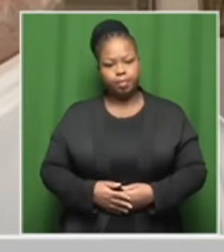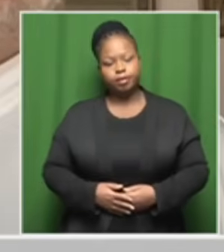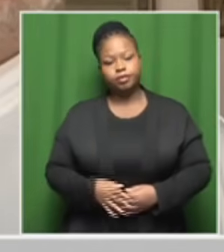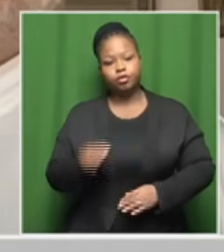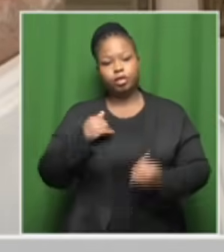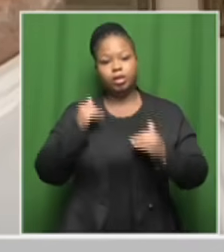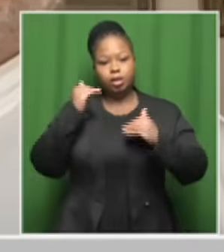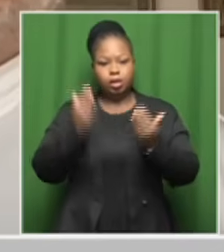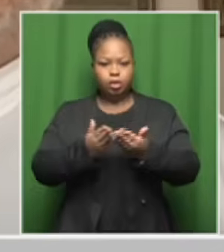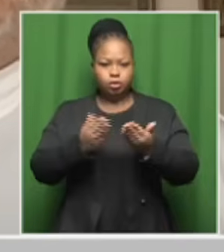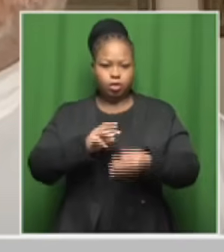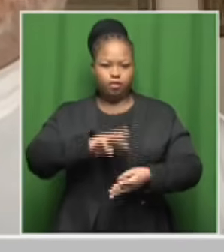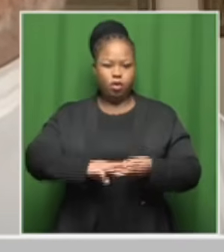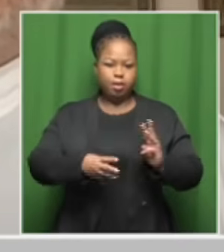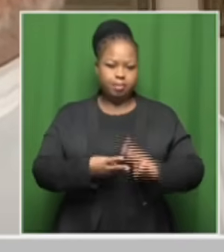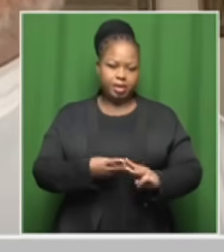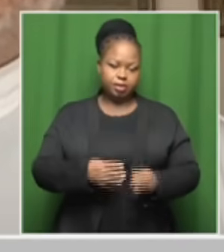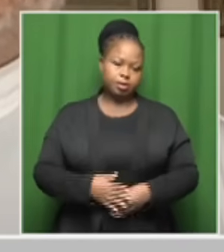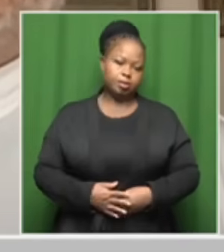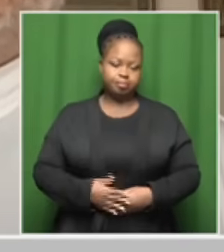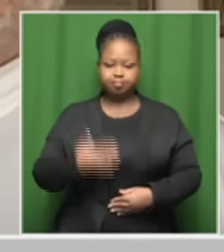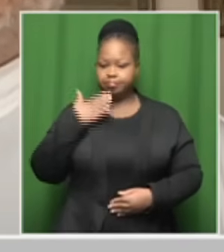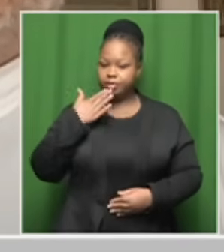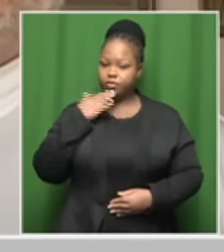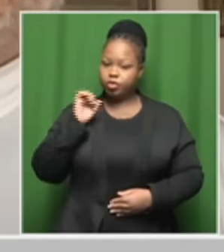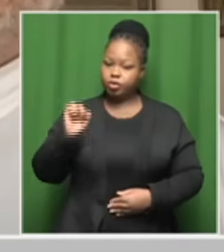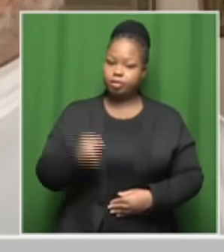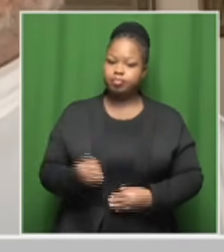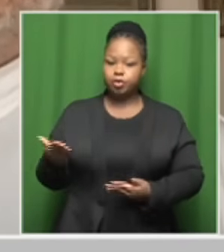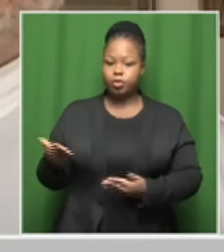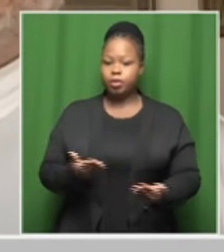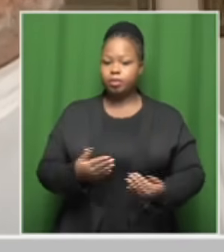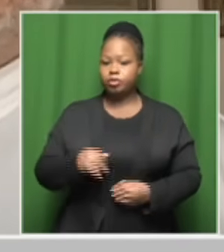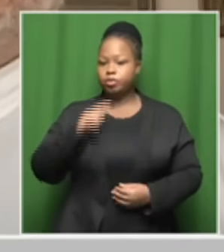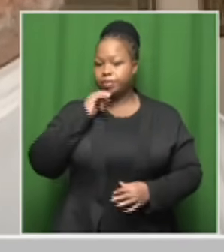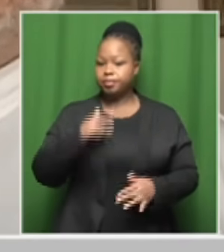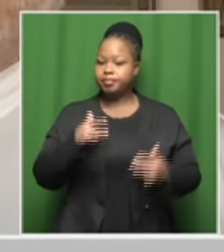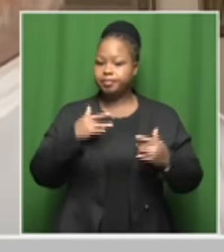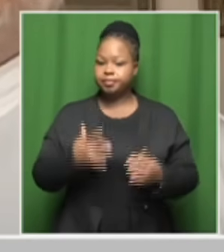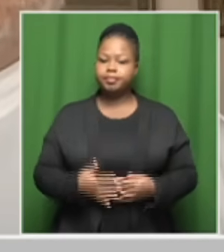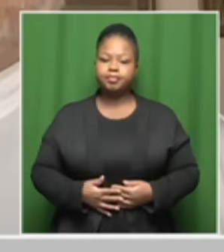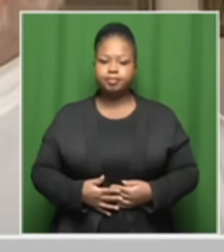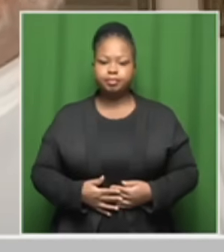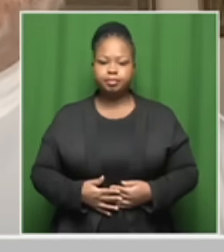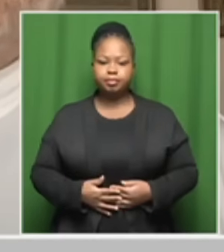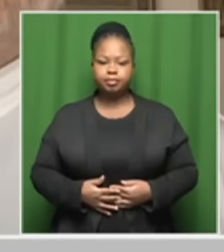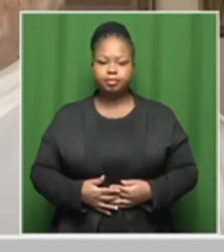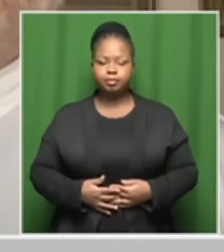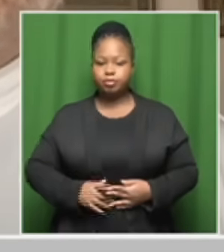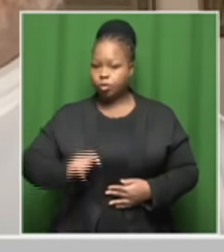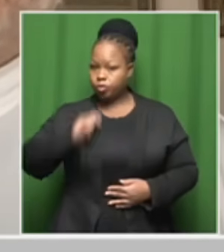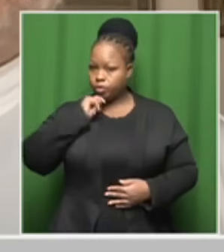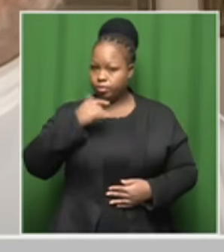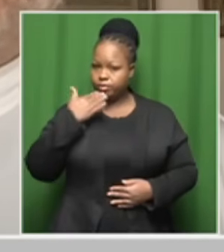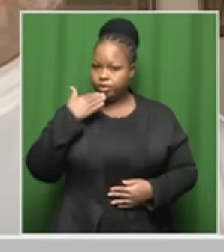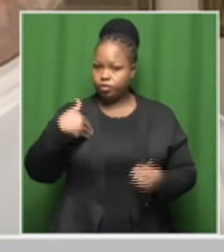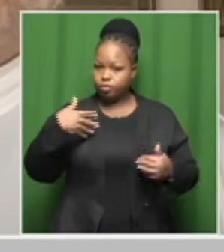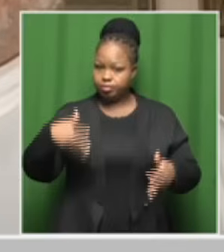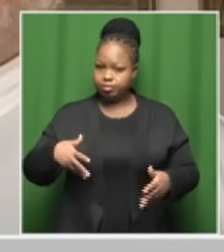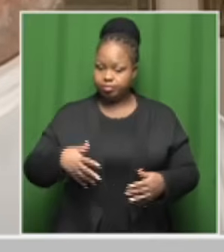in high school maths enrollment. Dr. Gallie, thanks for your time. Welcome to Morning Live. Good morning. Thank you very